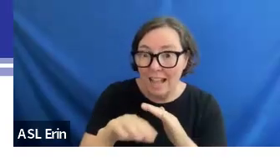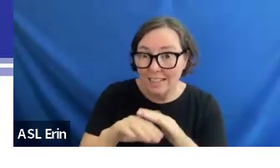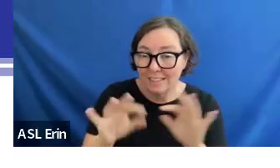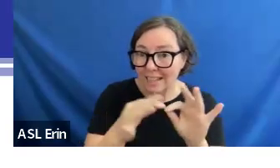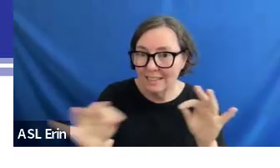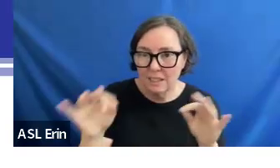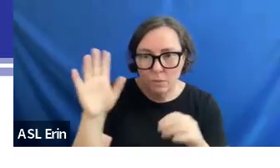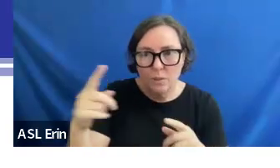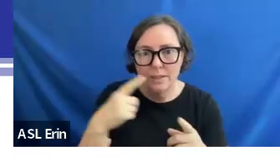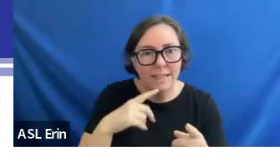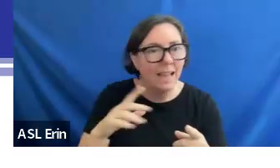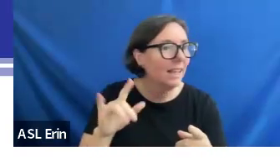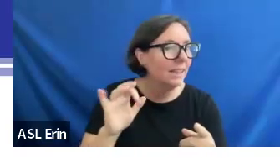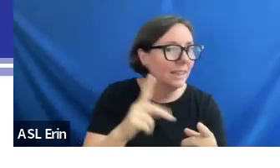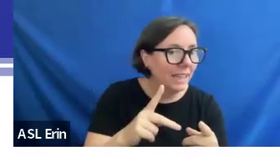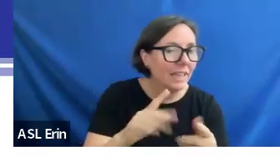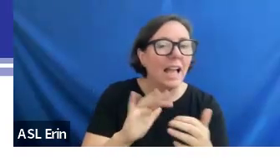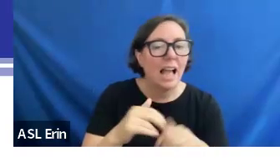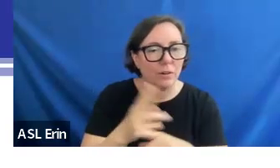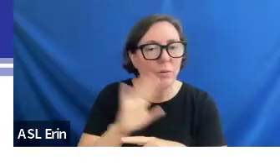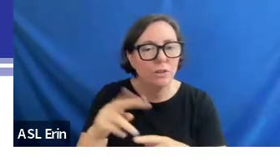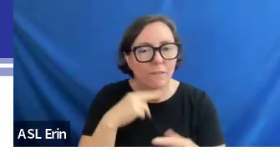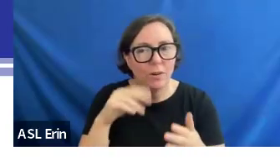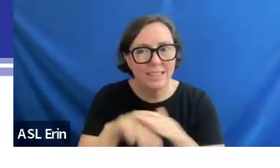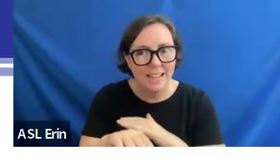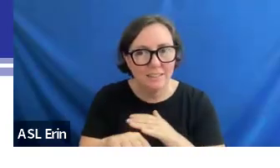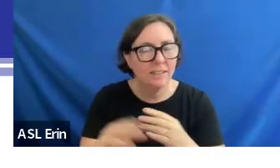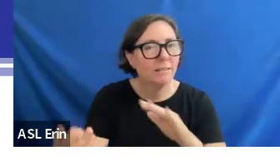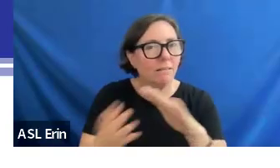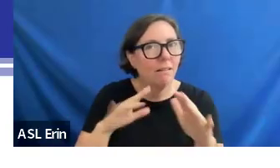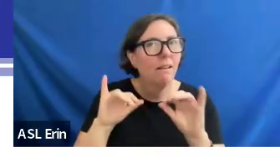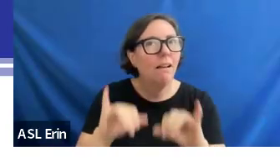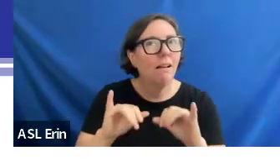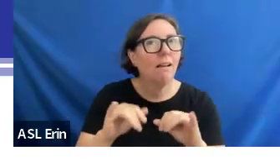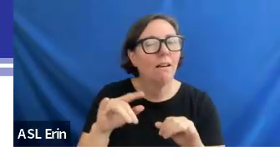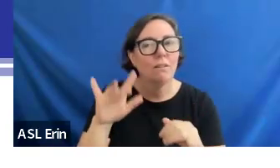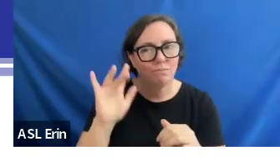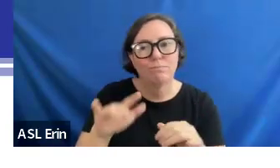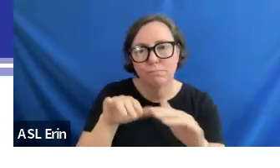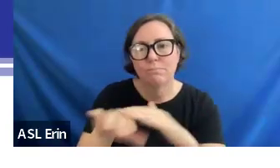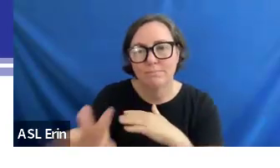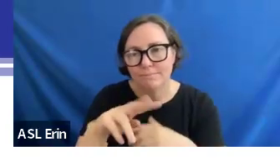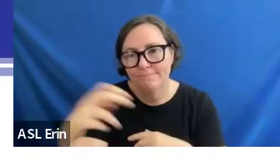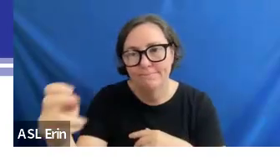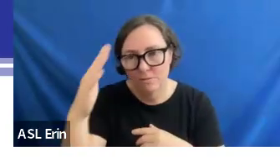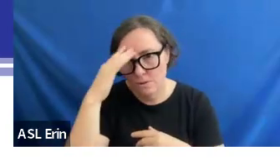he would hear it as link, how to use your voice access. And then I also gave a brief description so they